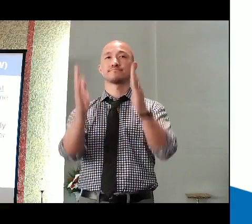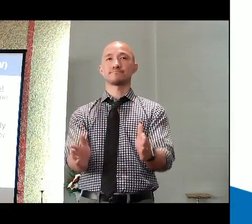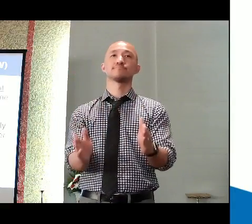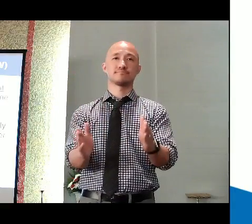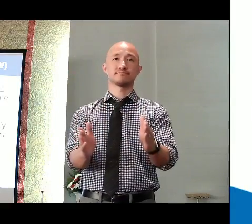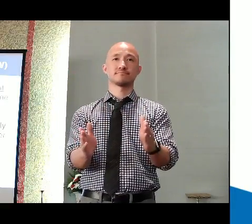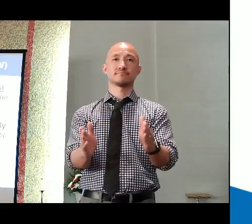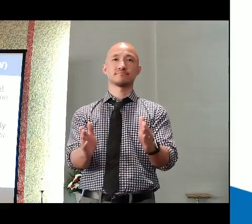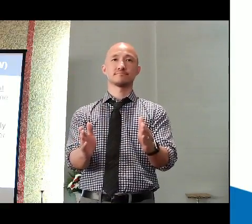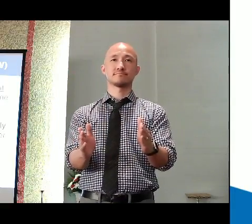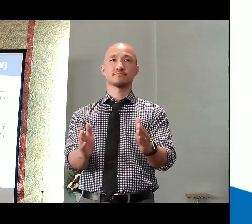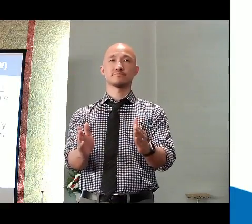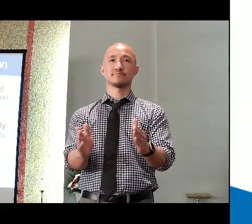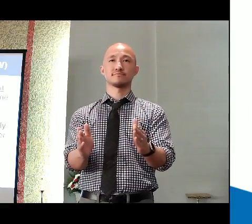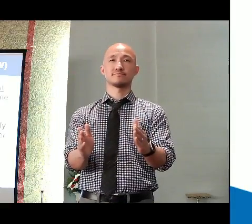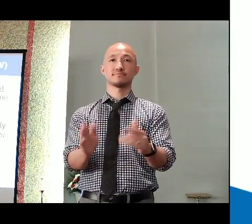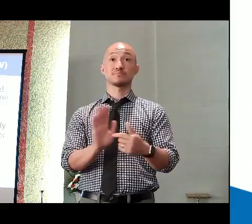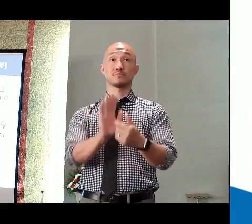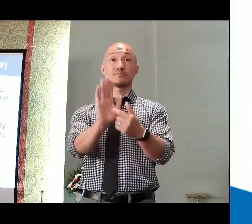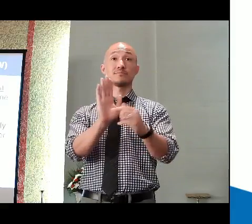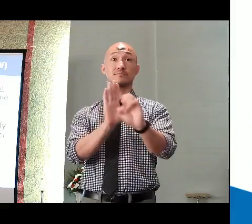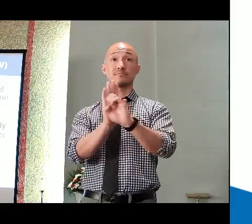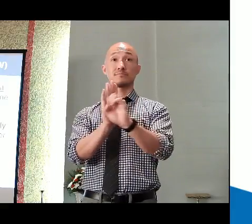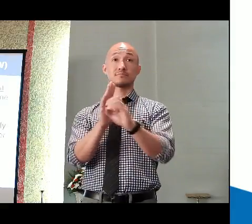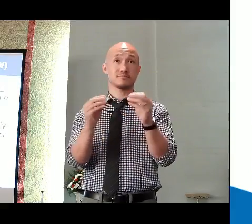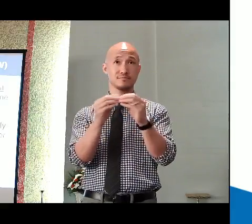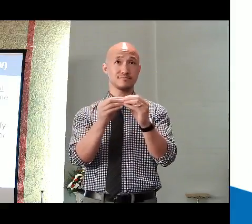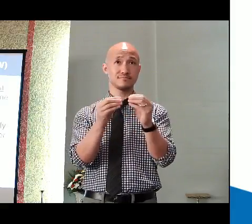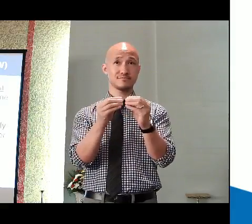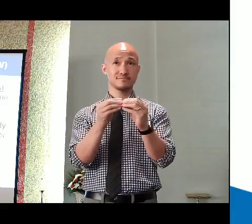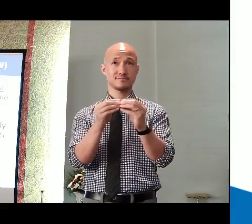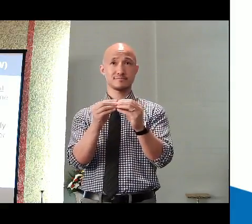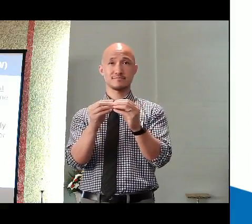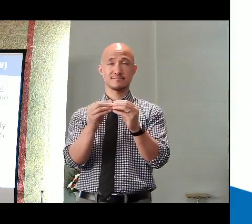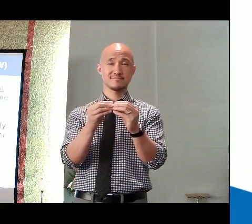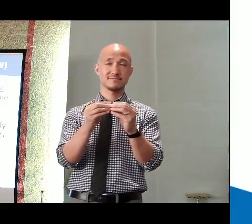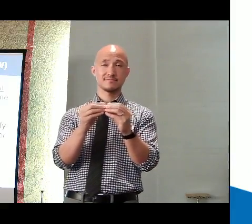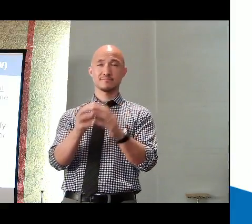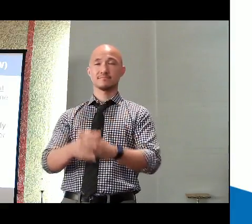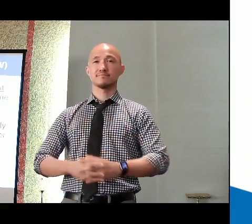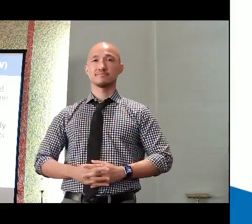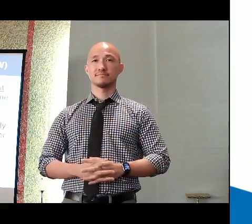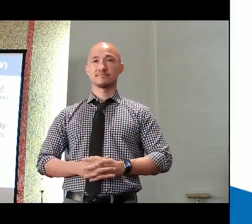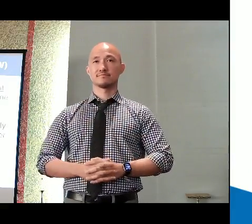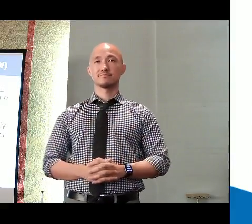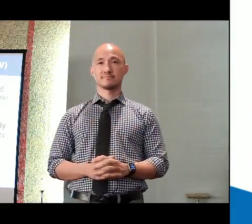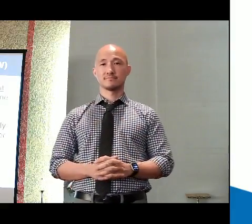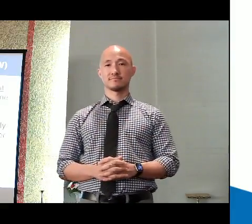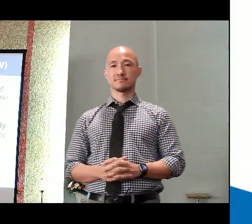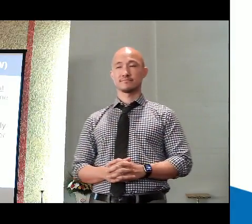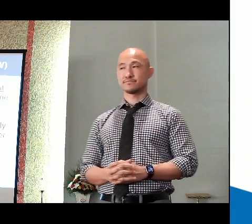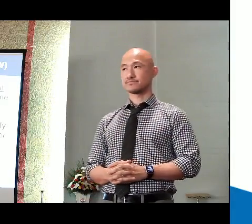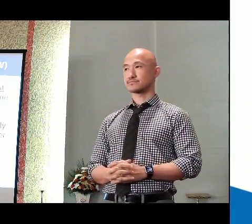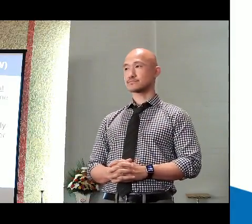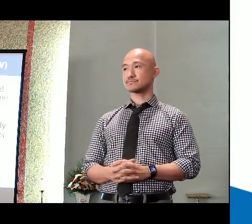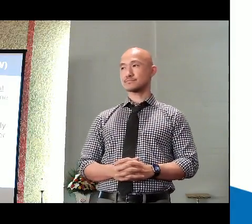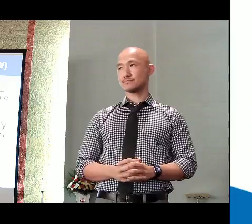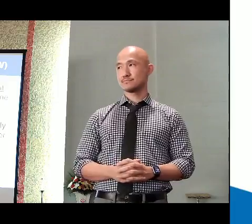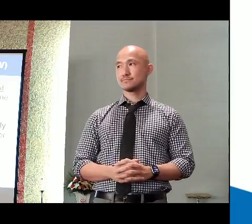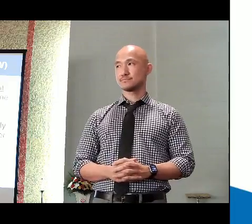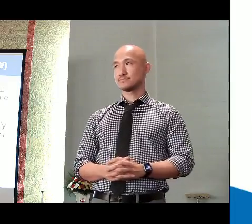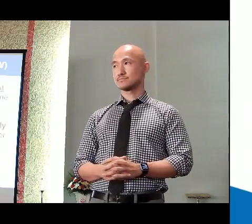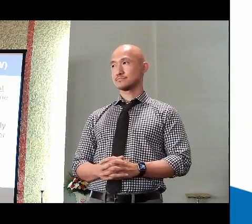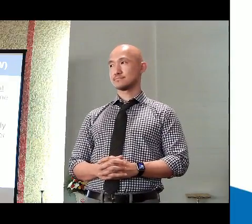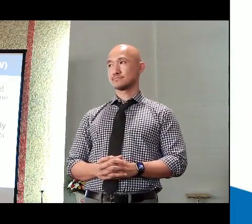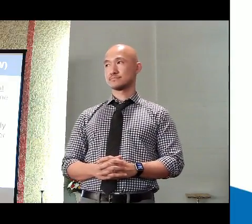I'll give you some examples of how this chastity and purity in relationships continues even after you're